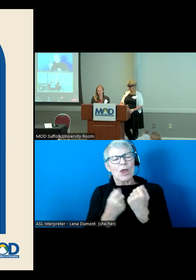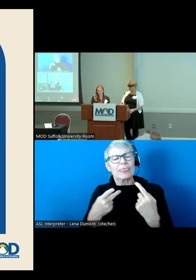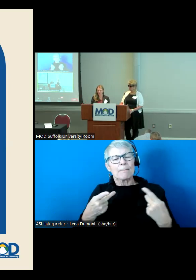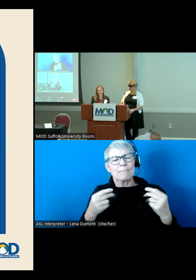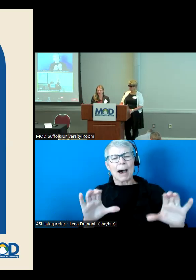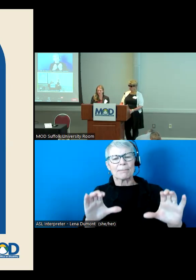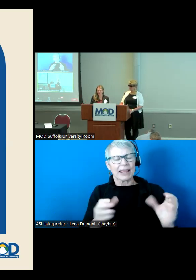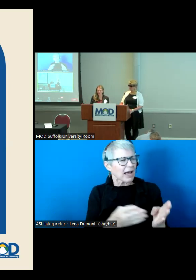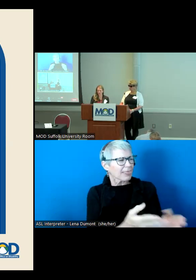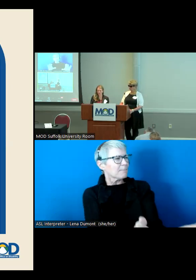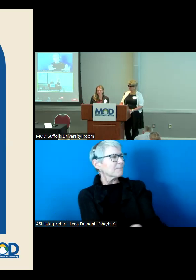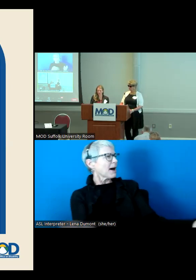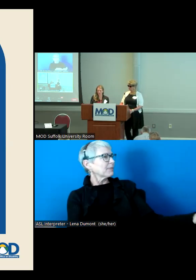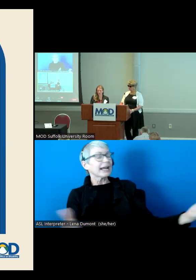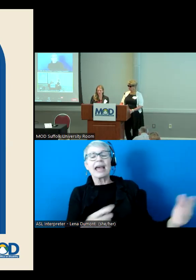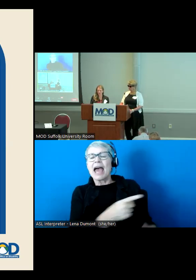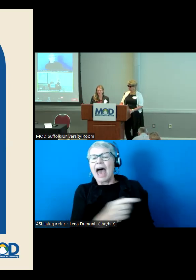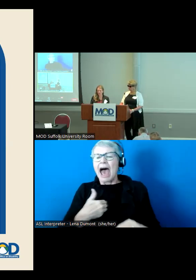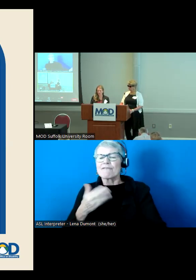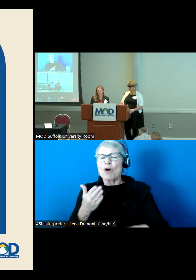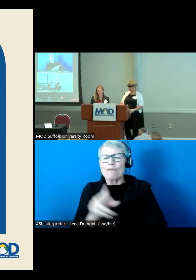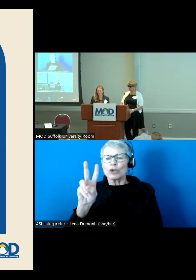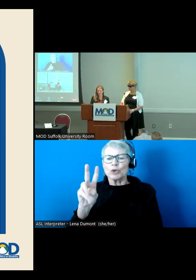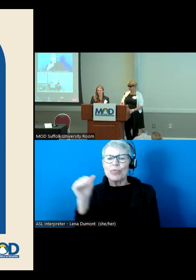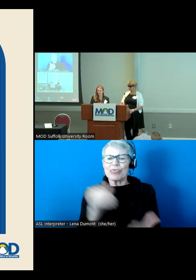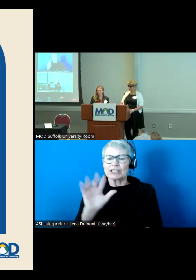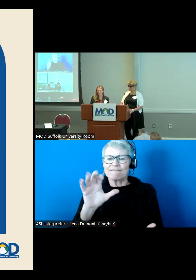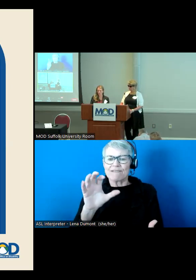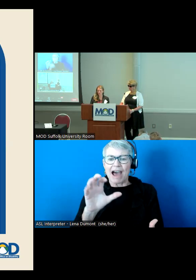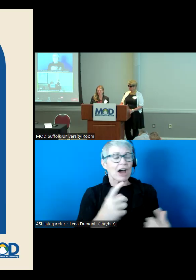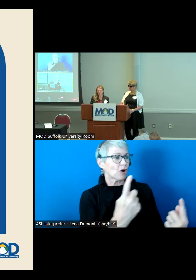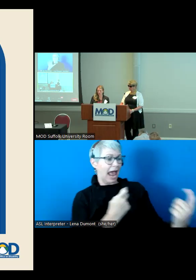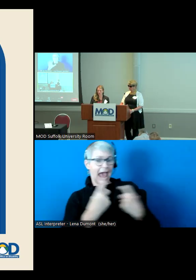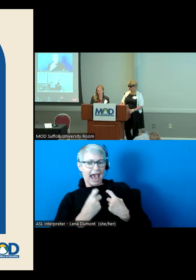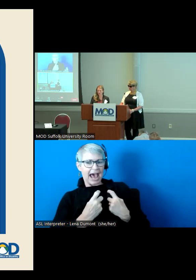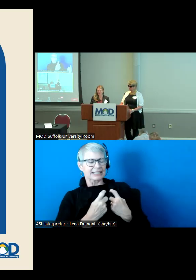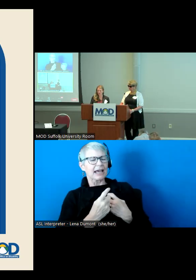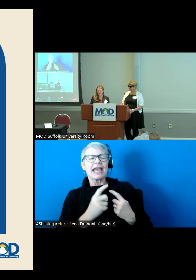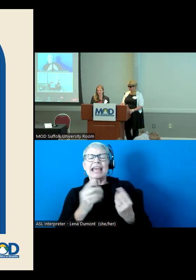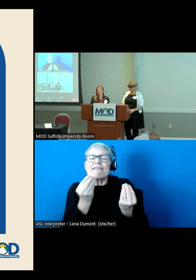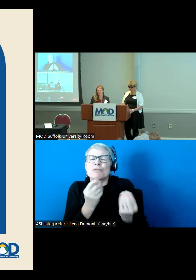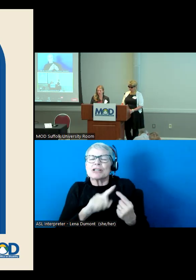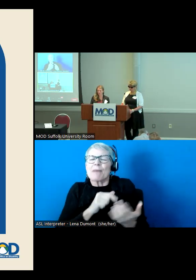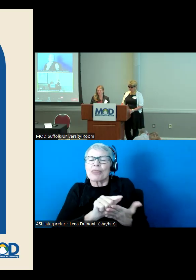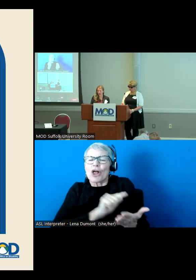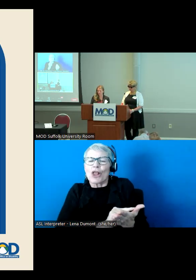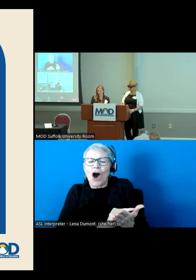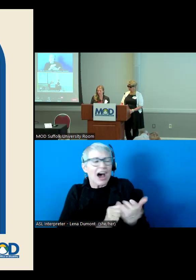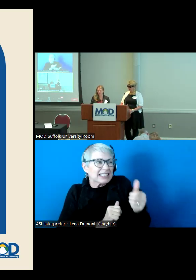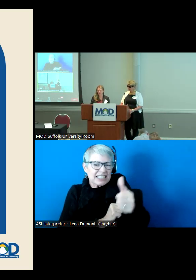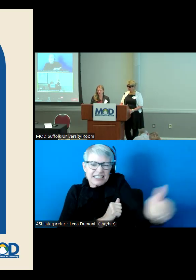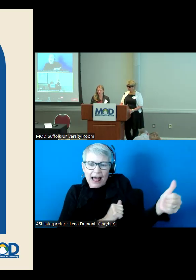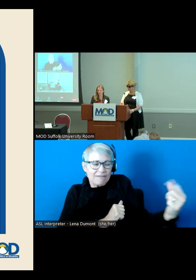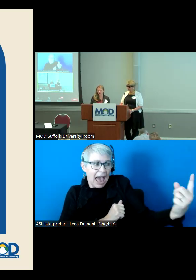over 2,500 inquiries from people looking to learn more about the laws so that they can better